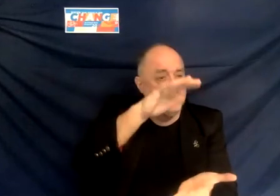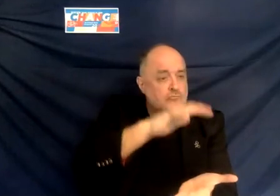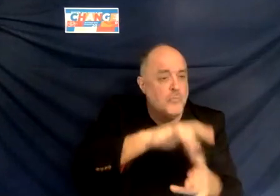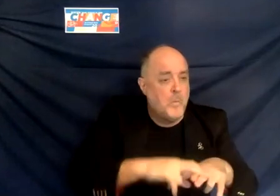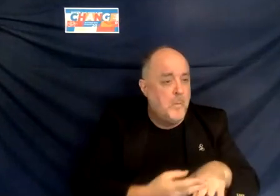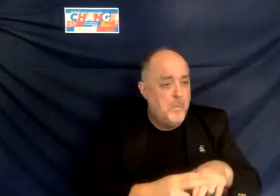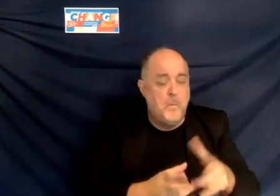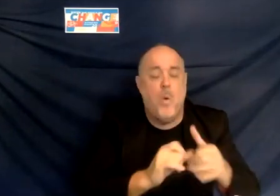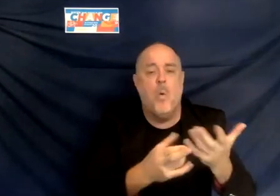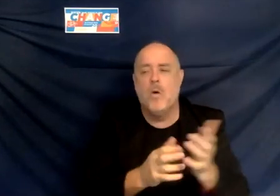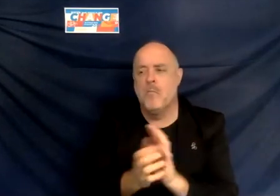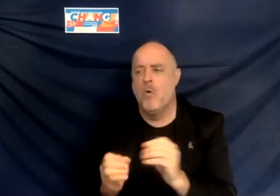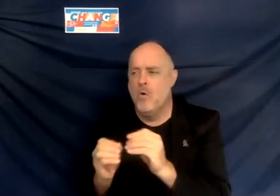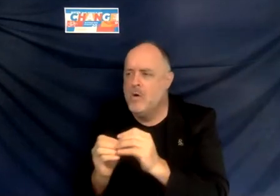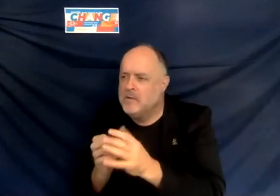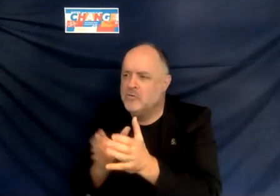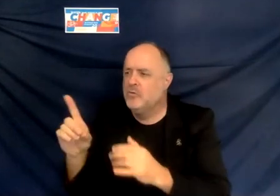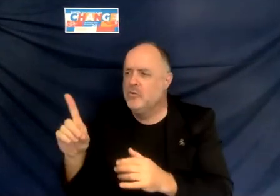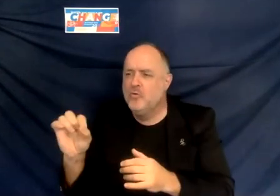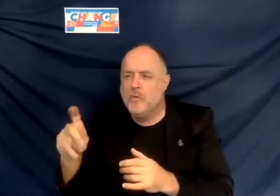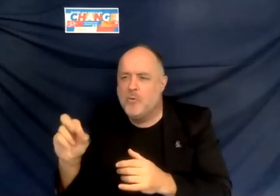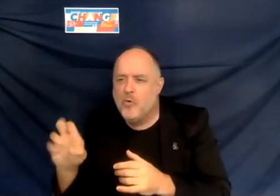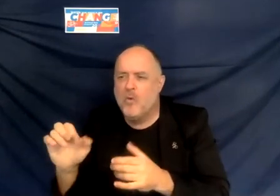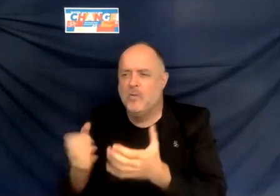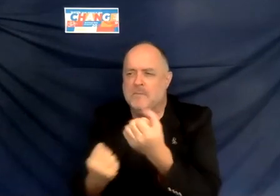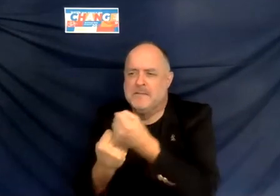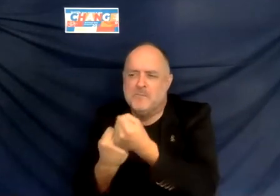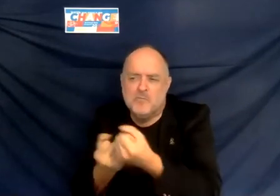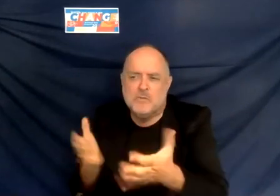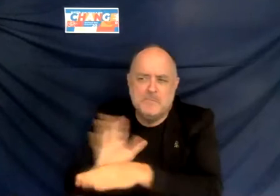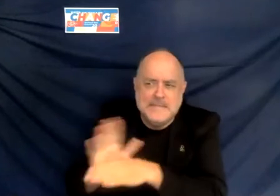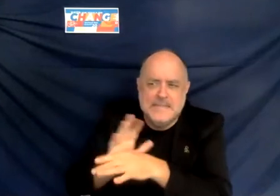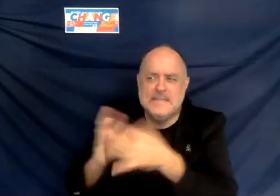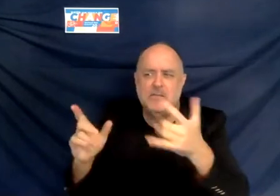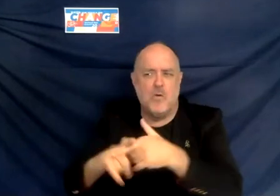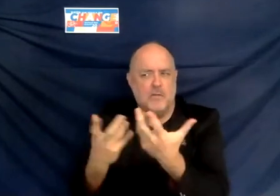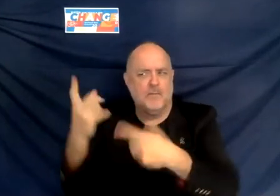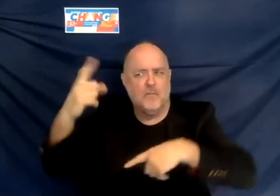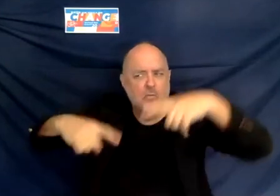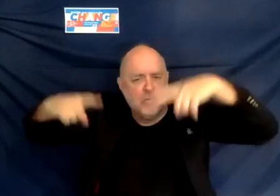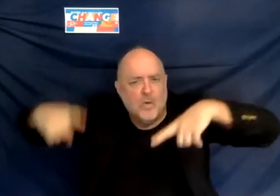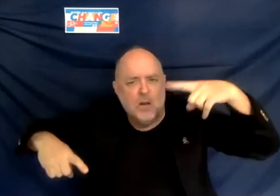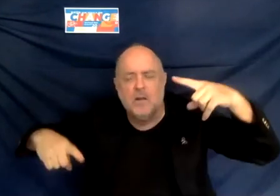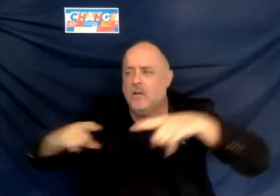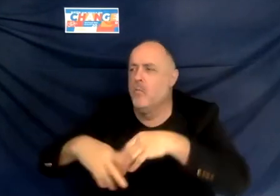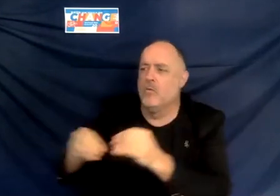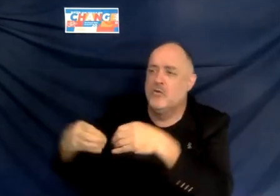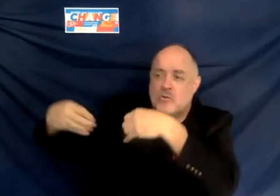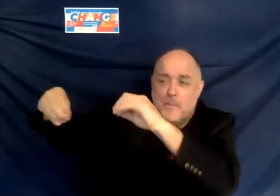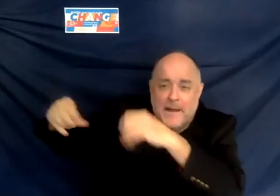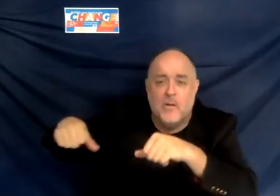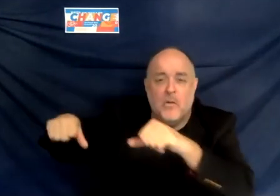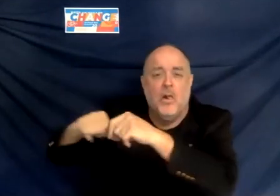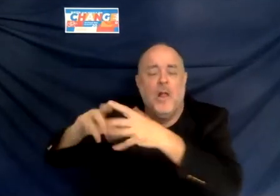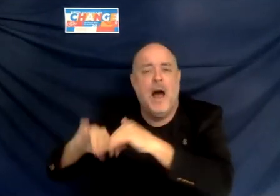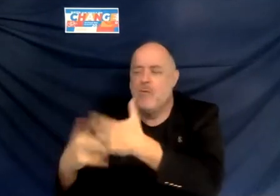distributor road, so where we start to build in cycle tracks, or if we're going to have a mixed space environment, if for example it's a retail street,